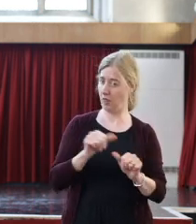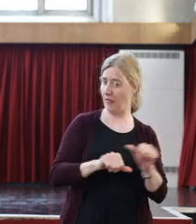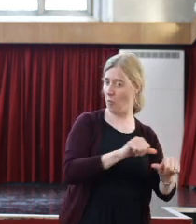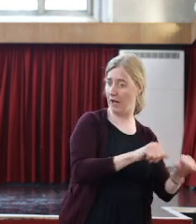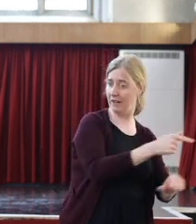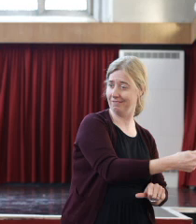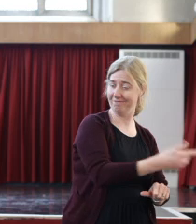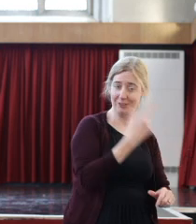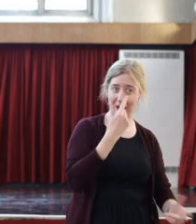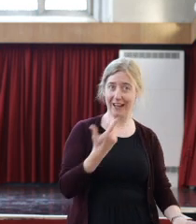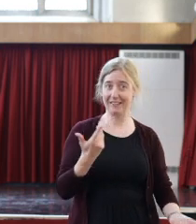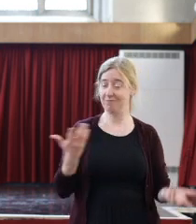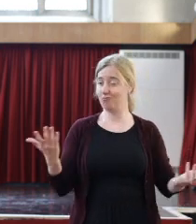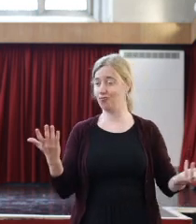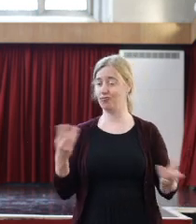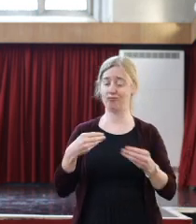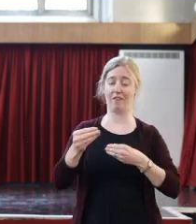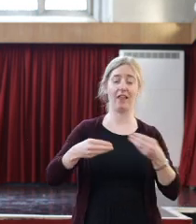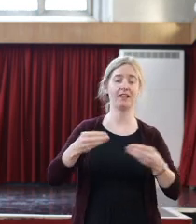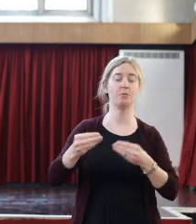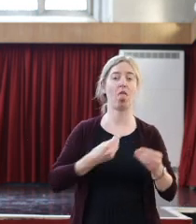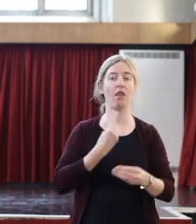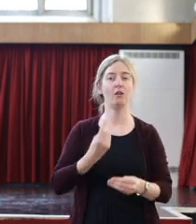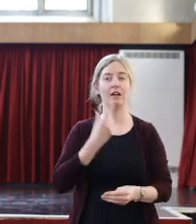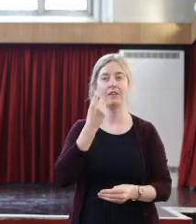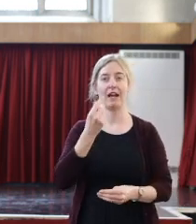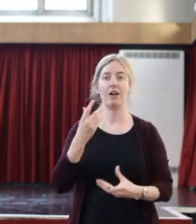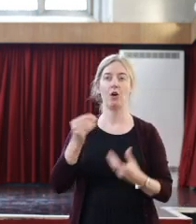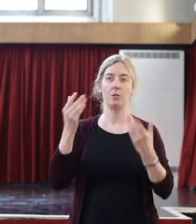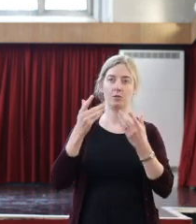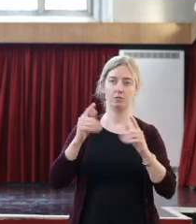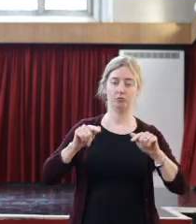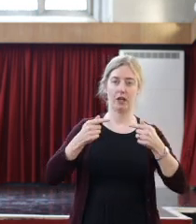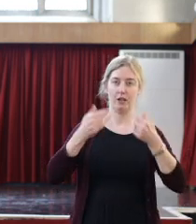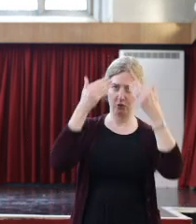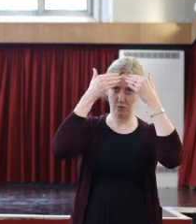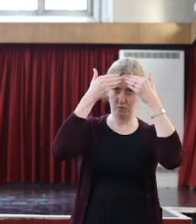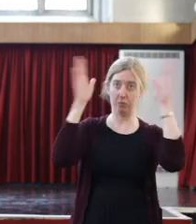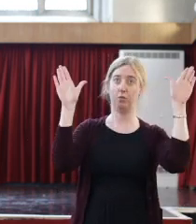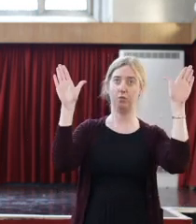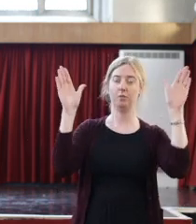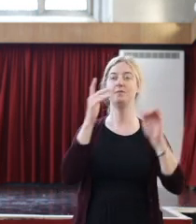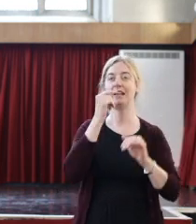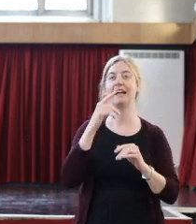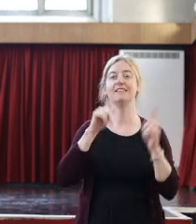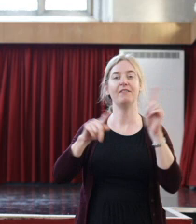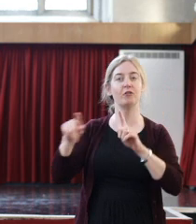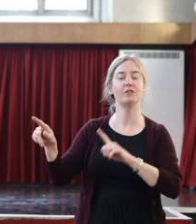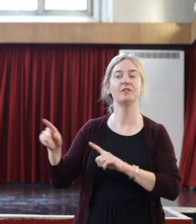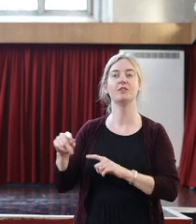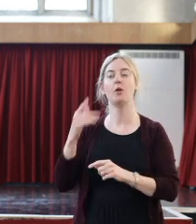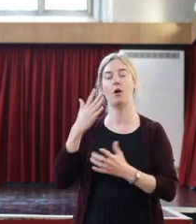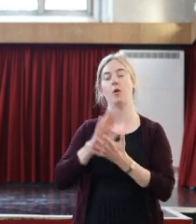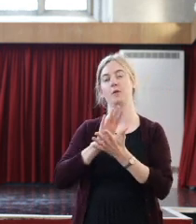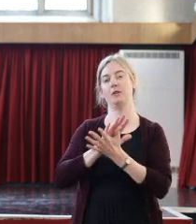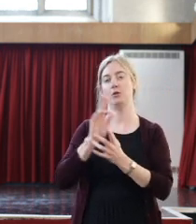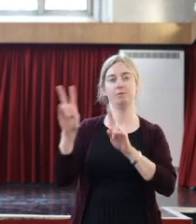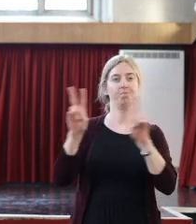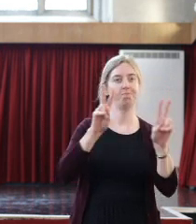do things improperly. So I hope there's a bit of improperliness around when you travel and see the work today.